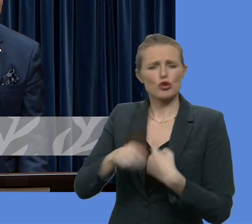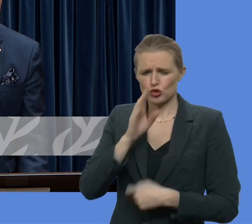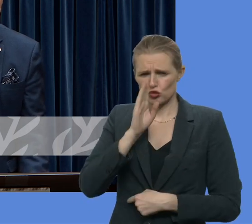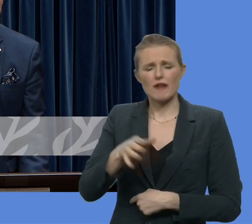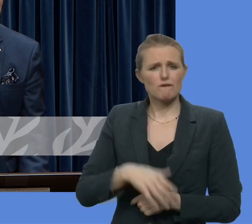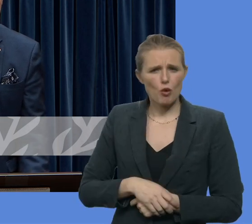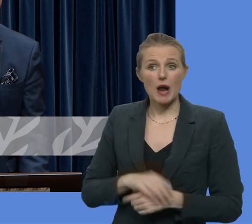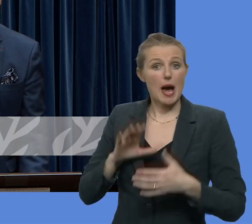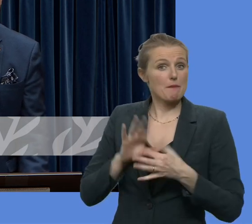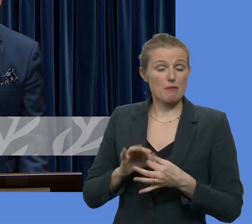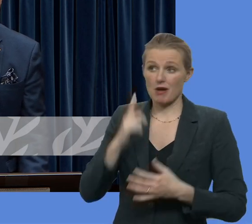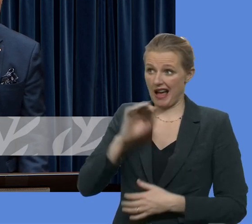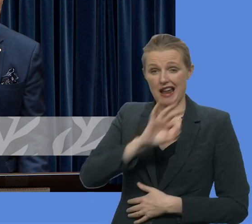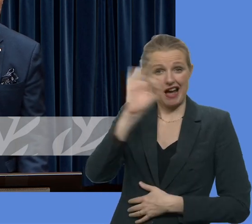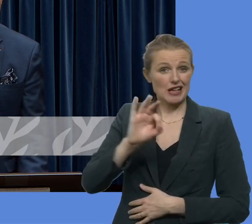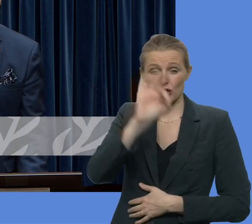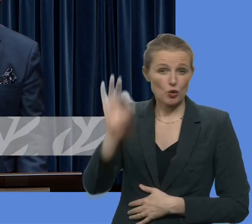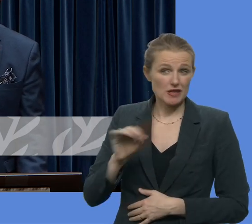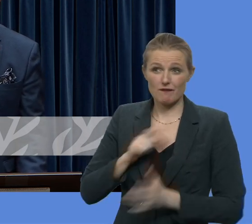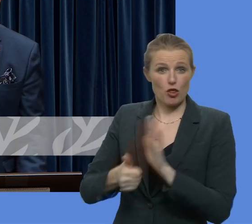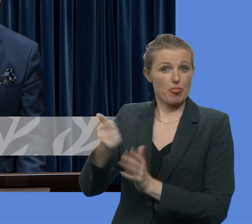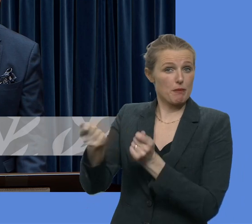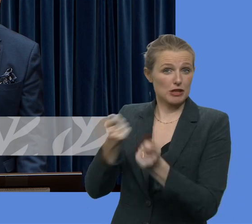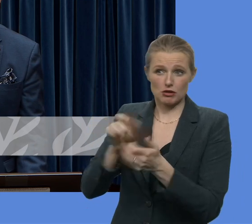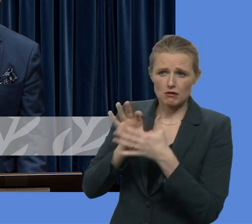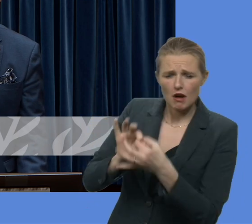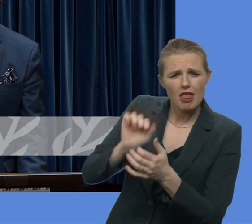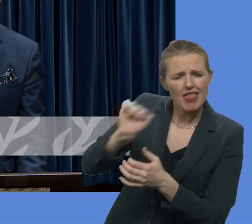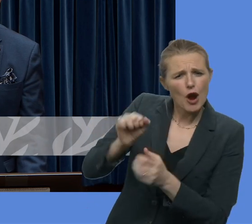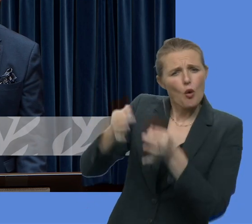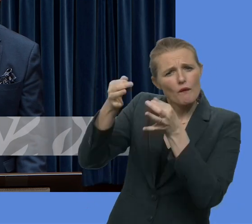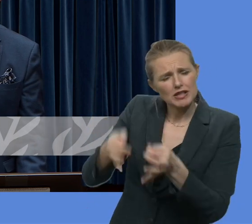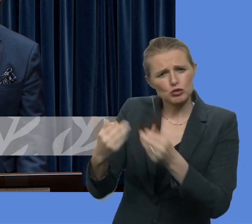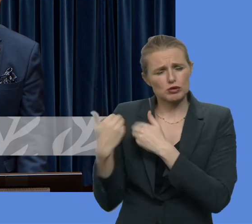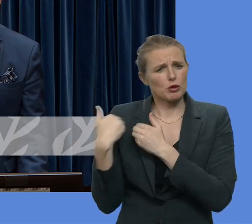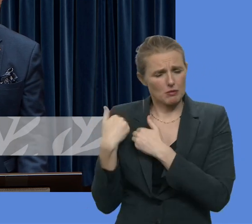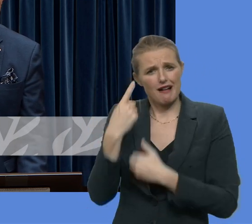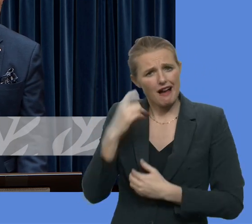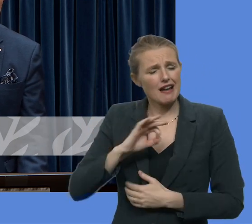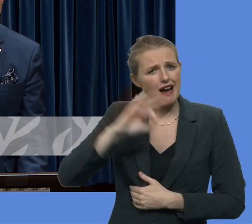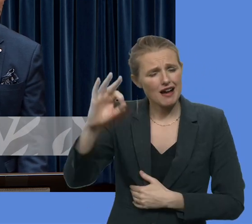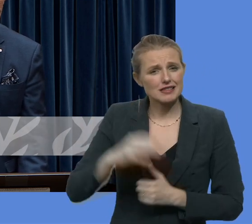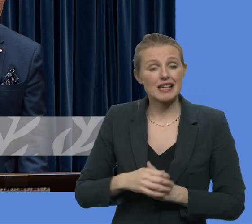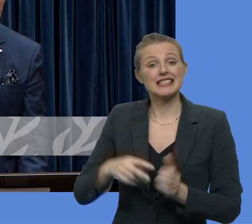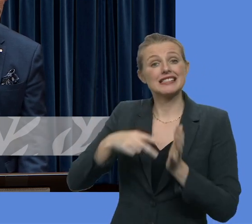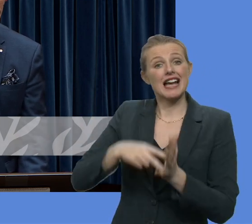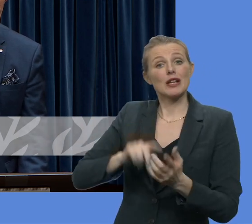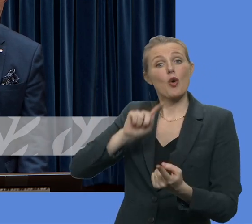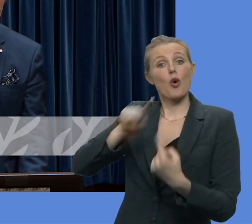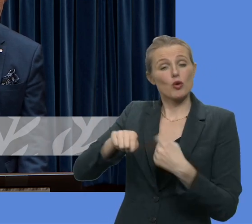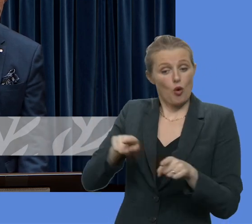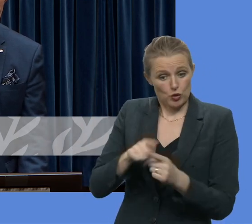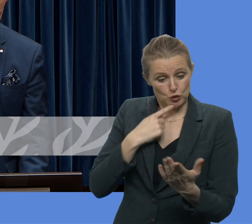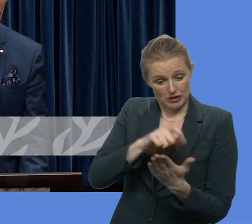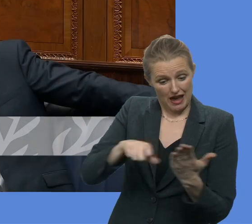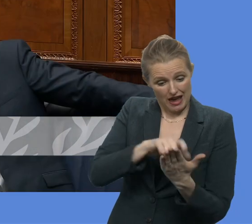member may ask questions of a minister on matters relating to the minister's official responsibilities. Standing orders also provide that a question must